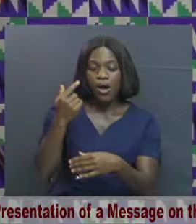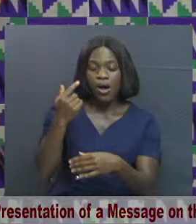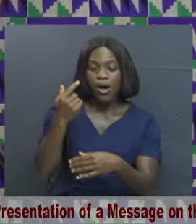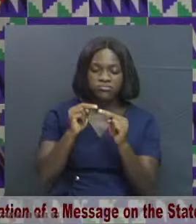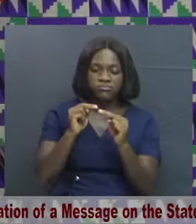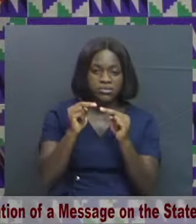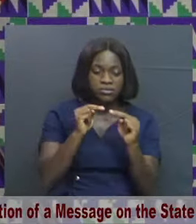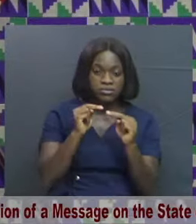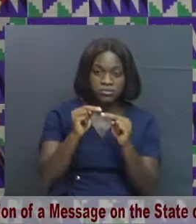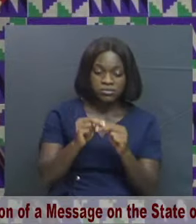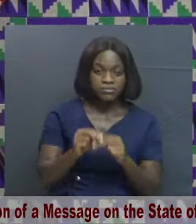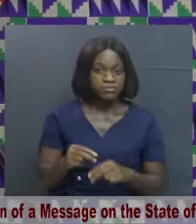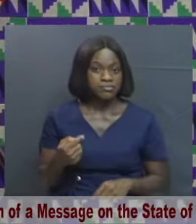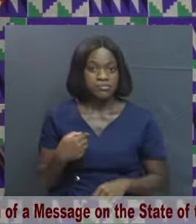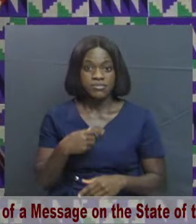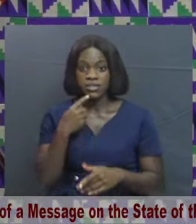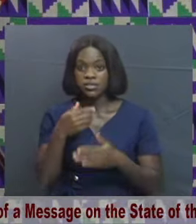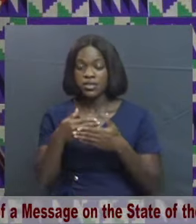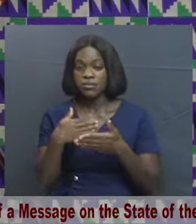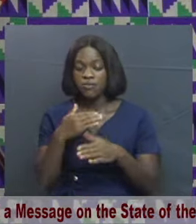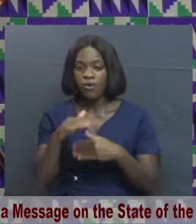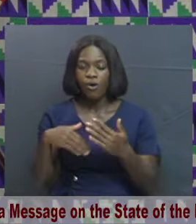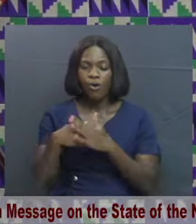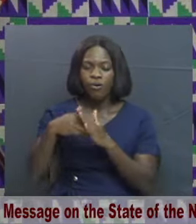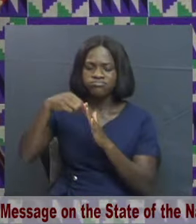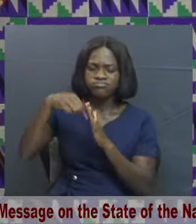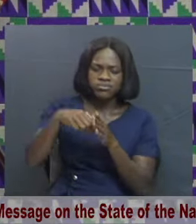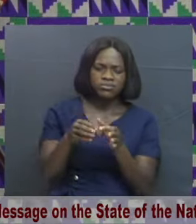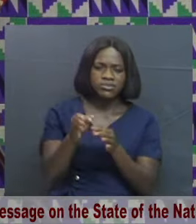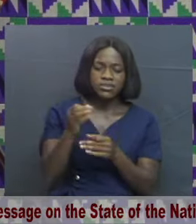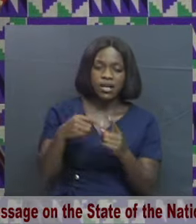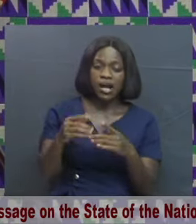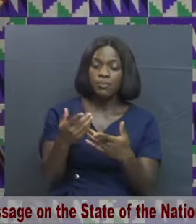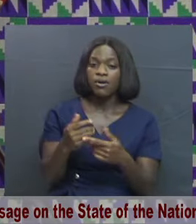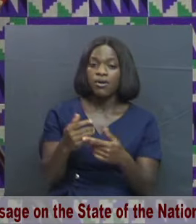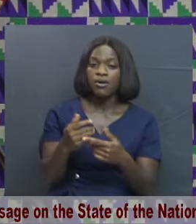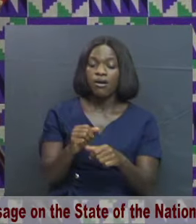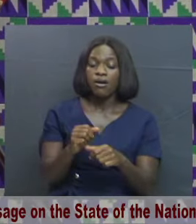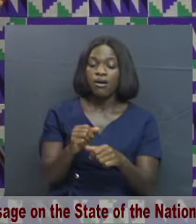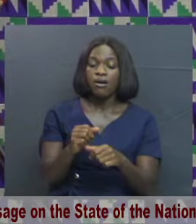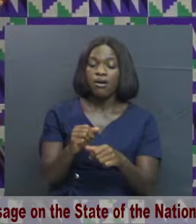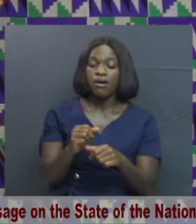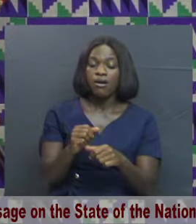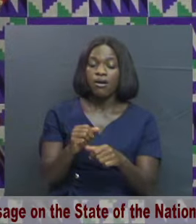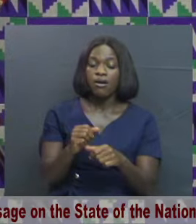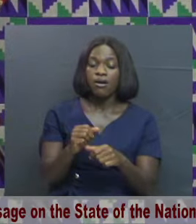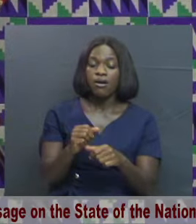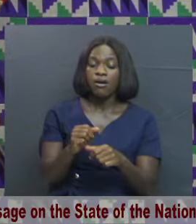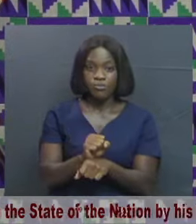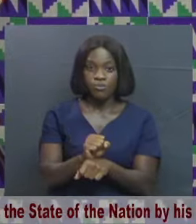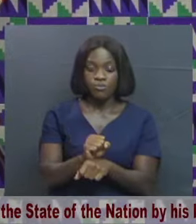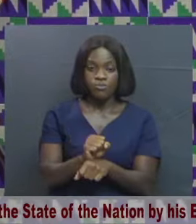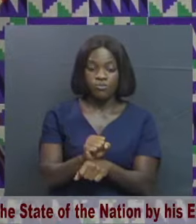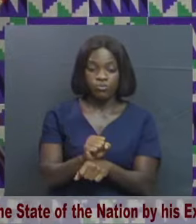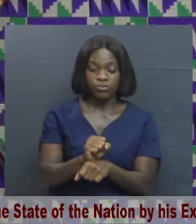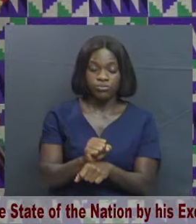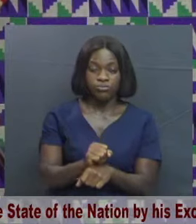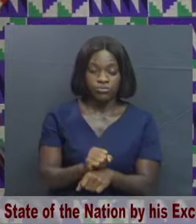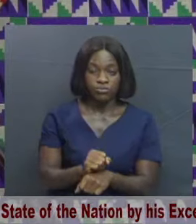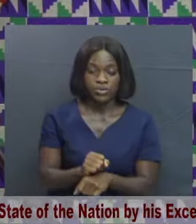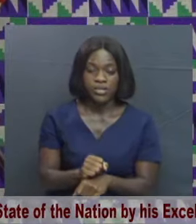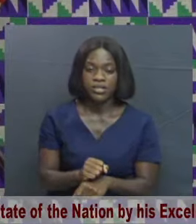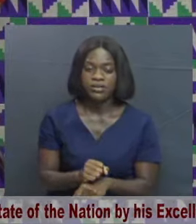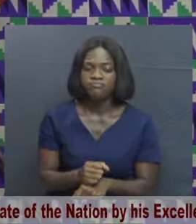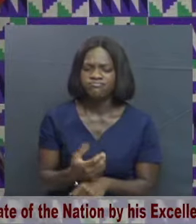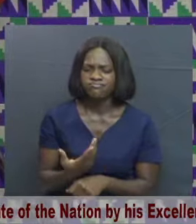as I said earlier all the details will be available on the performance tracker other Mo modes of movement around the